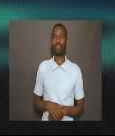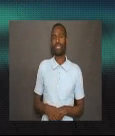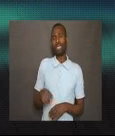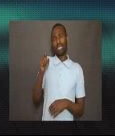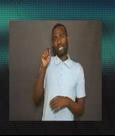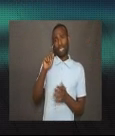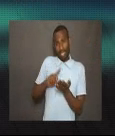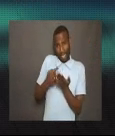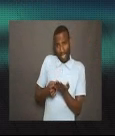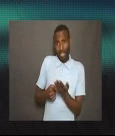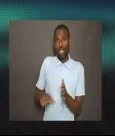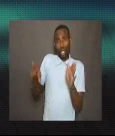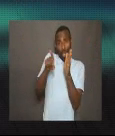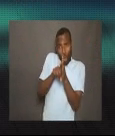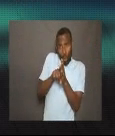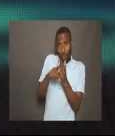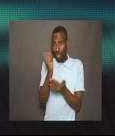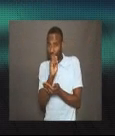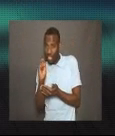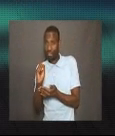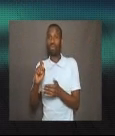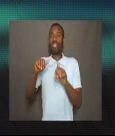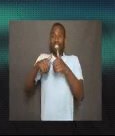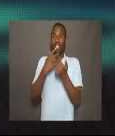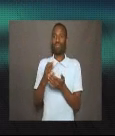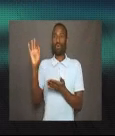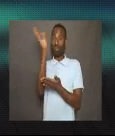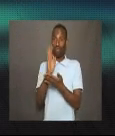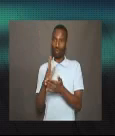Thus, the law can be written as a formula.